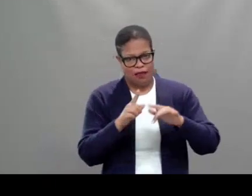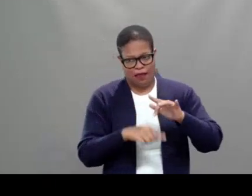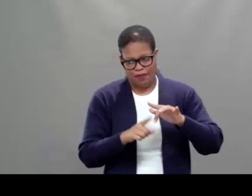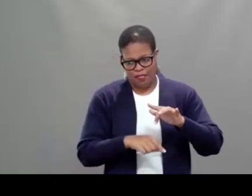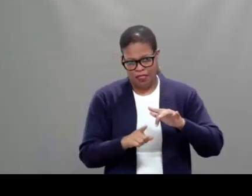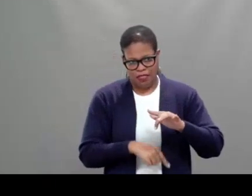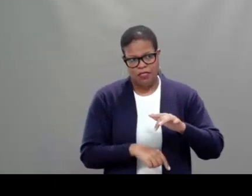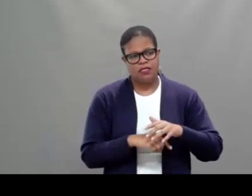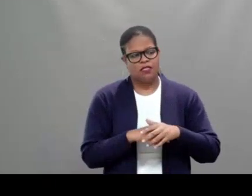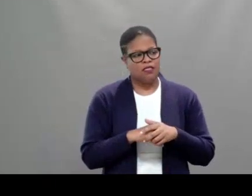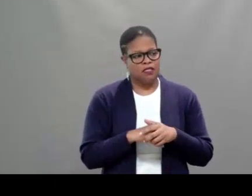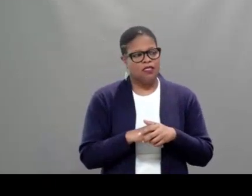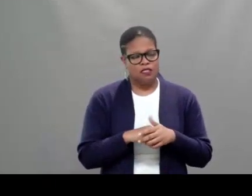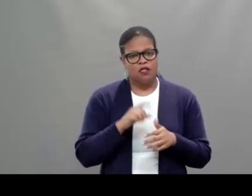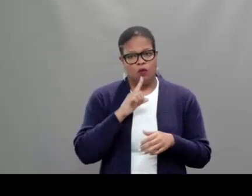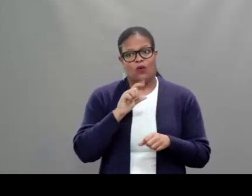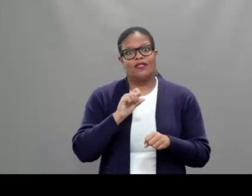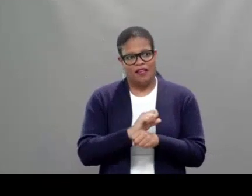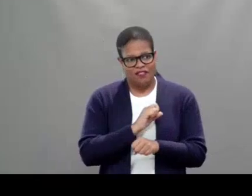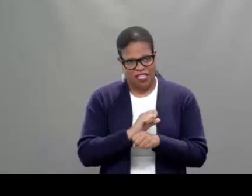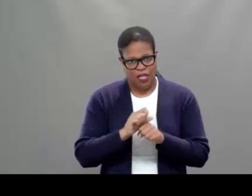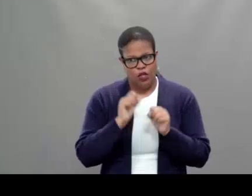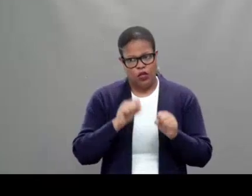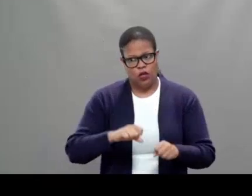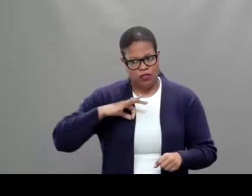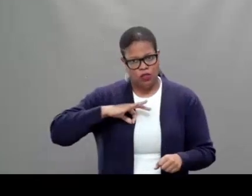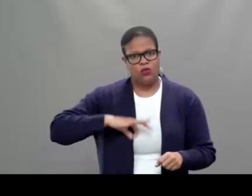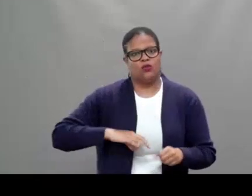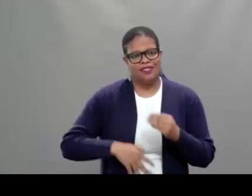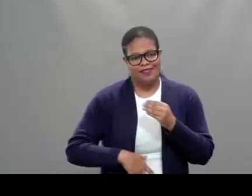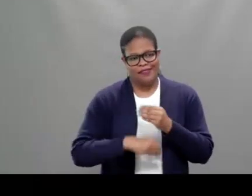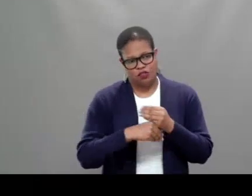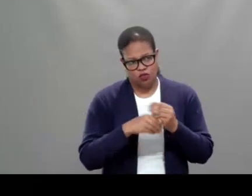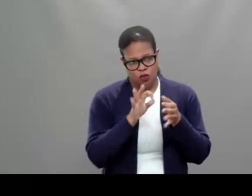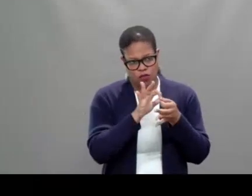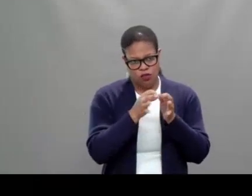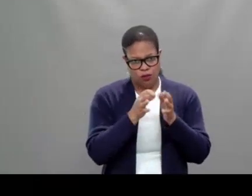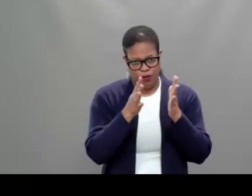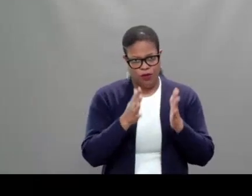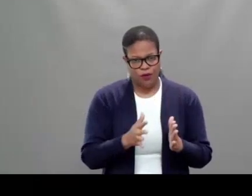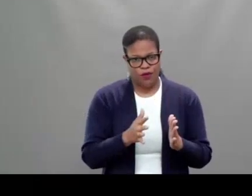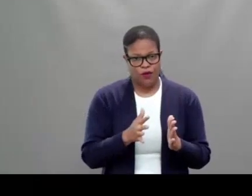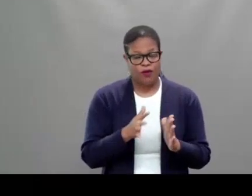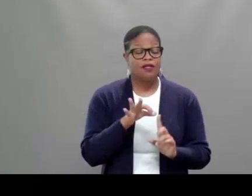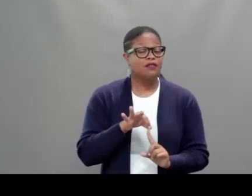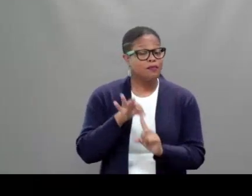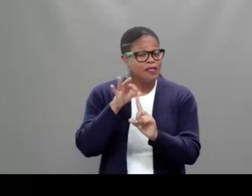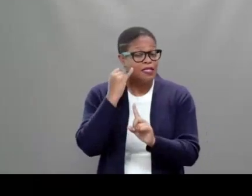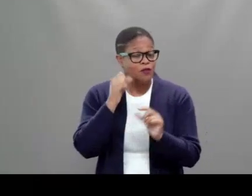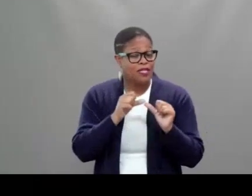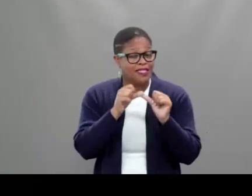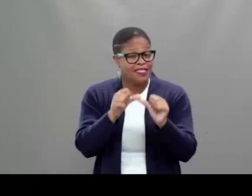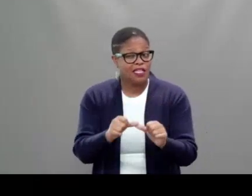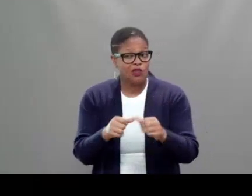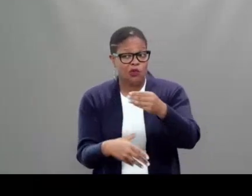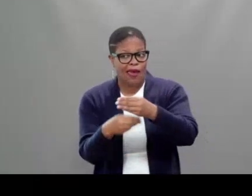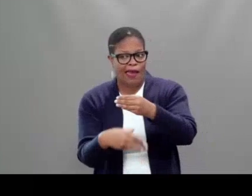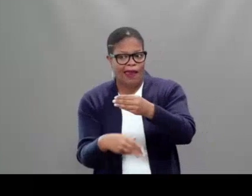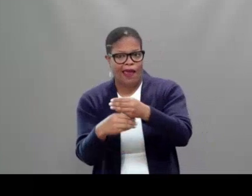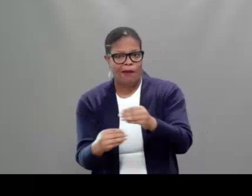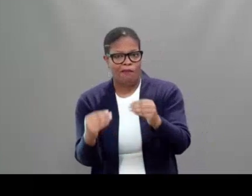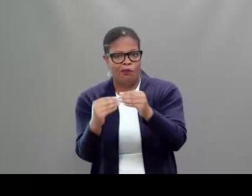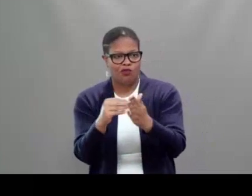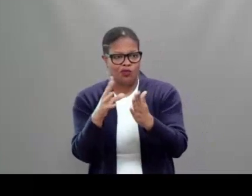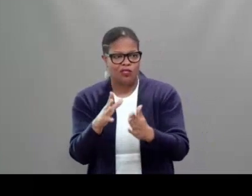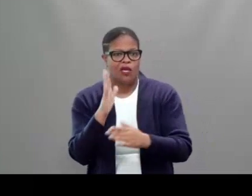gaps. So we could definitely use an additional one. And especially if we continue to add students,